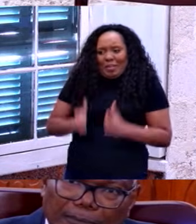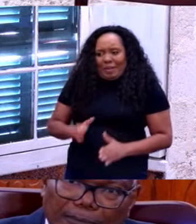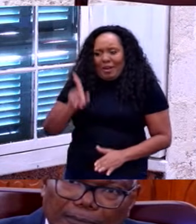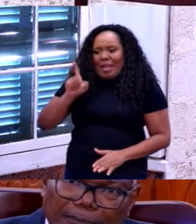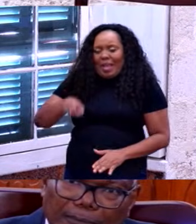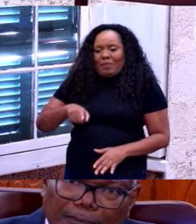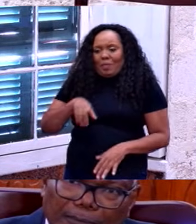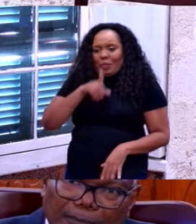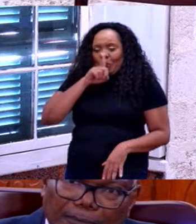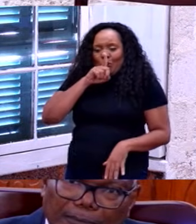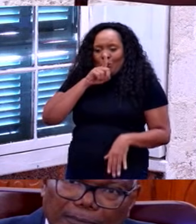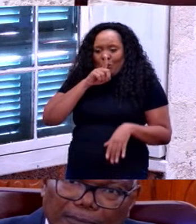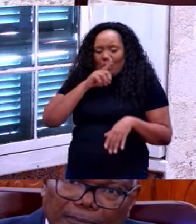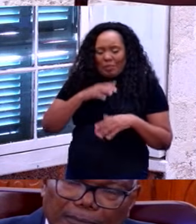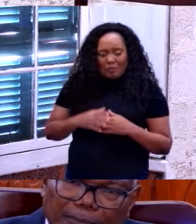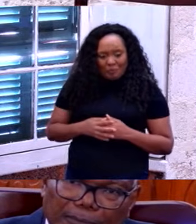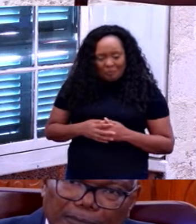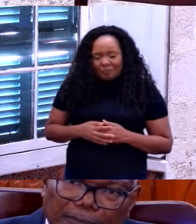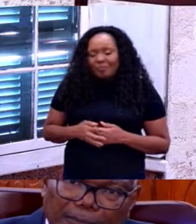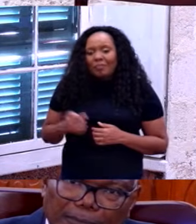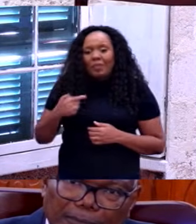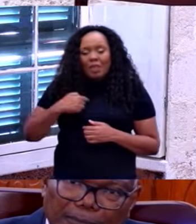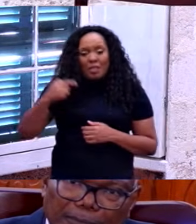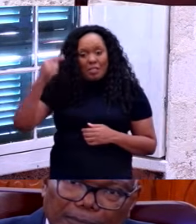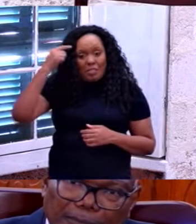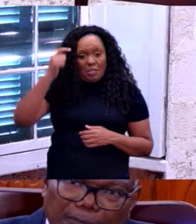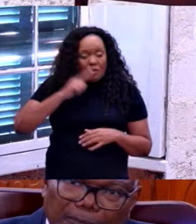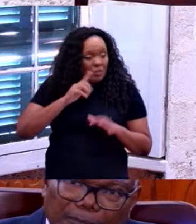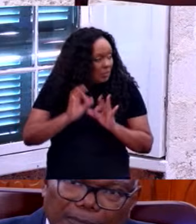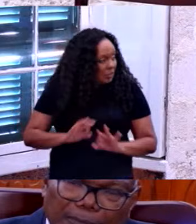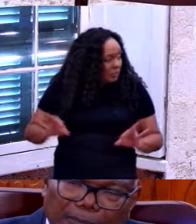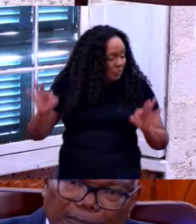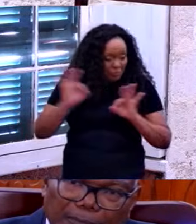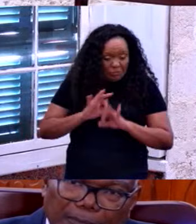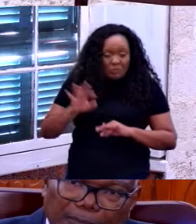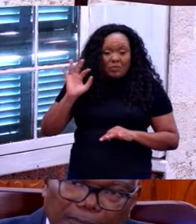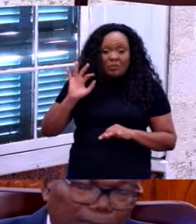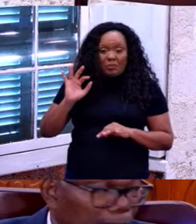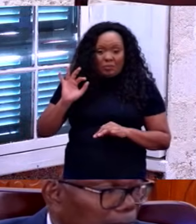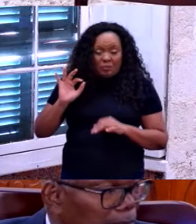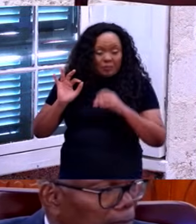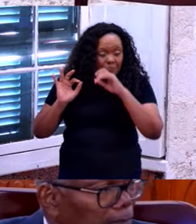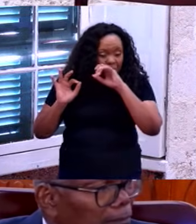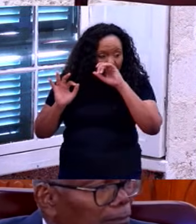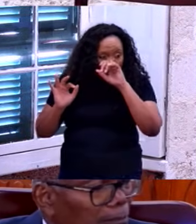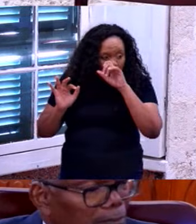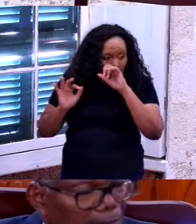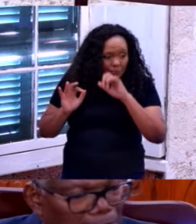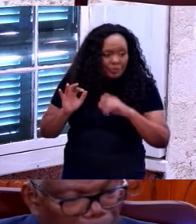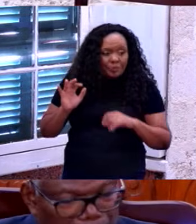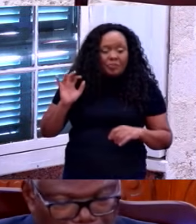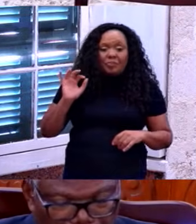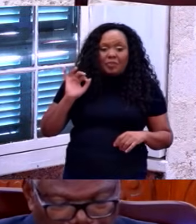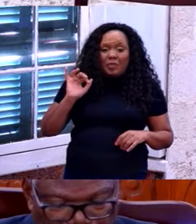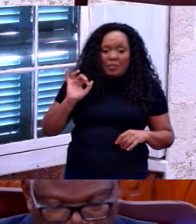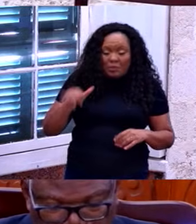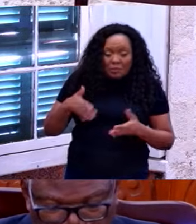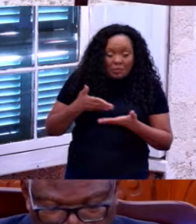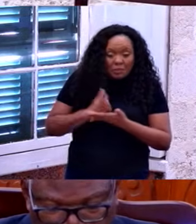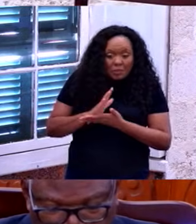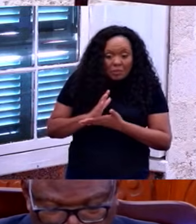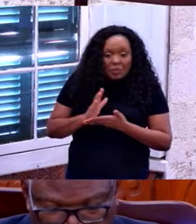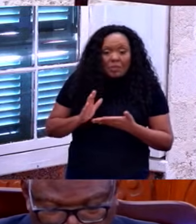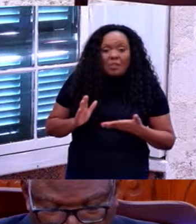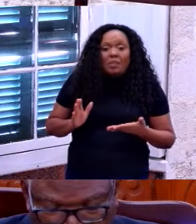important that that right should be retained by